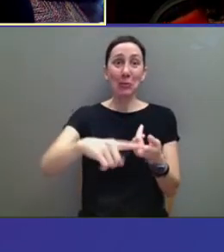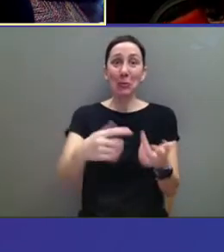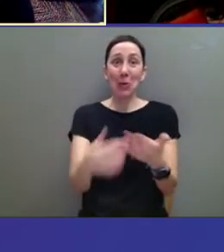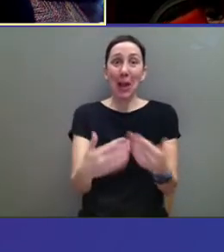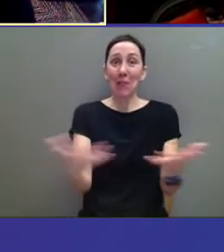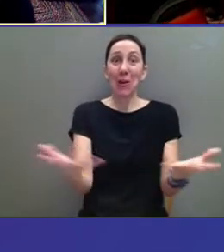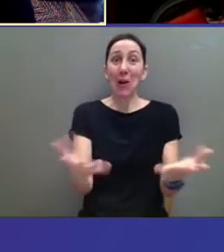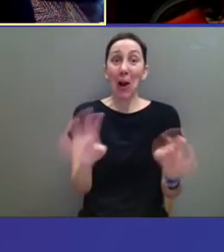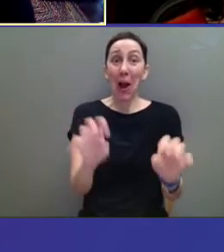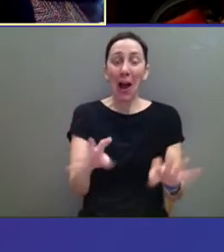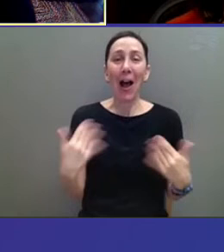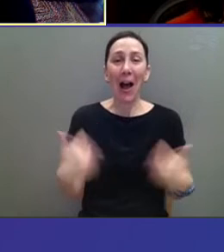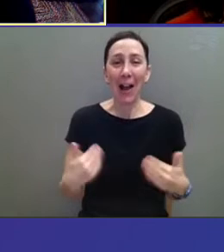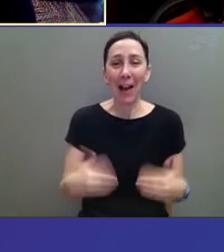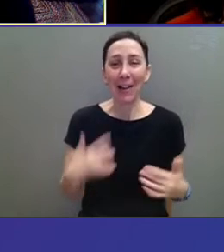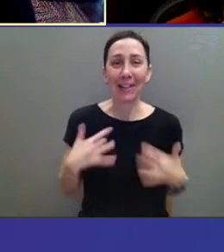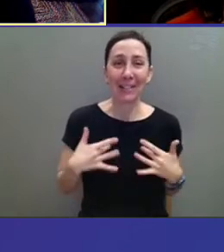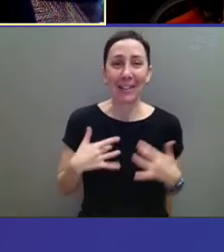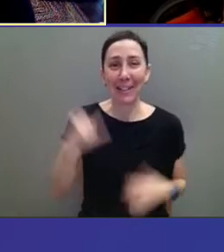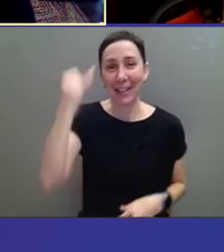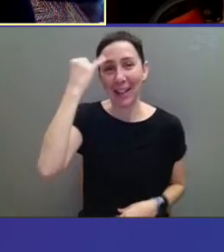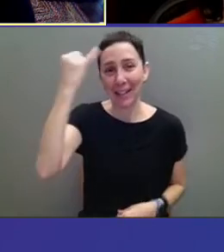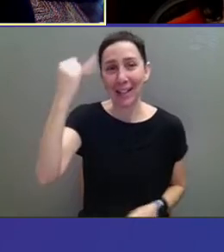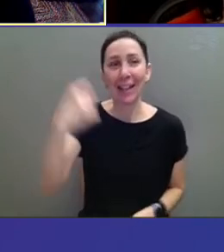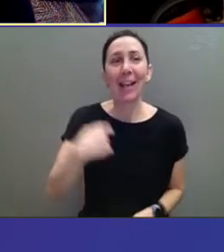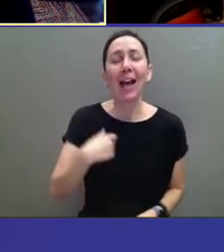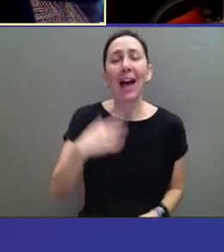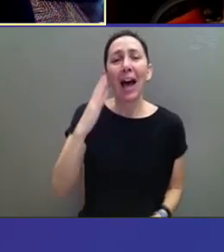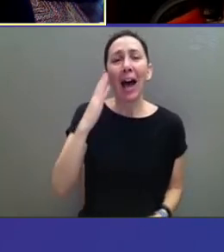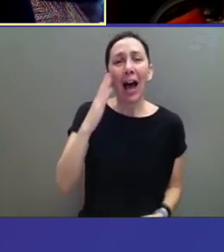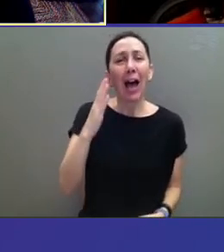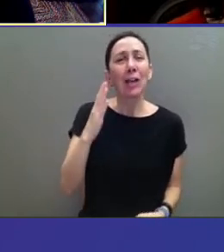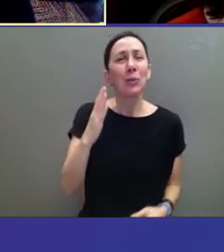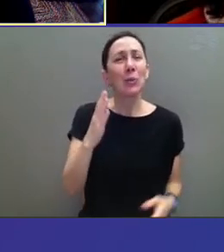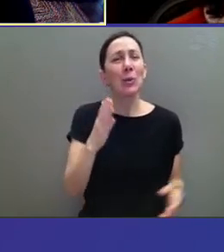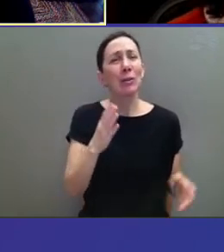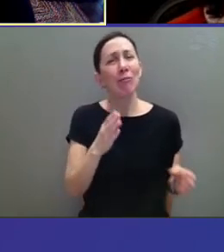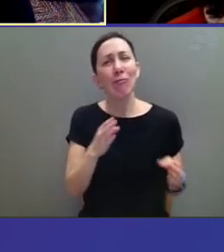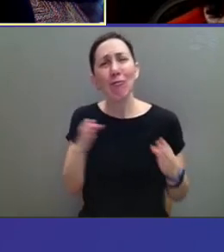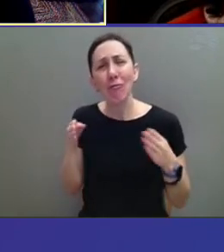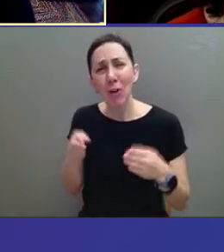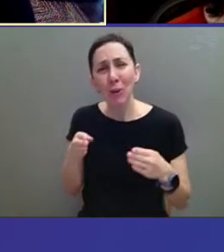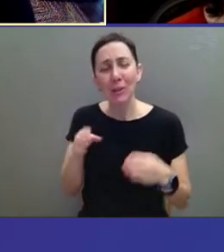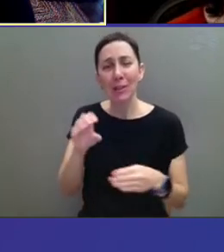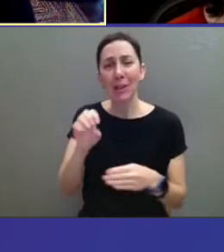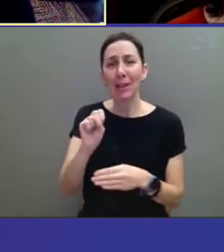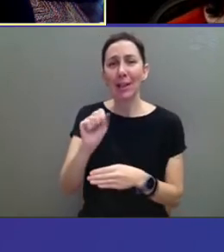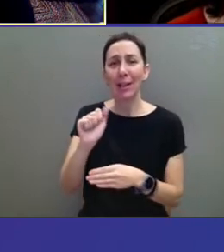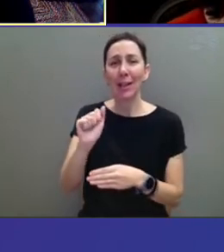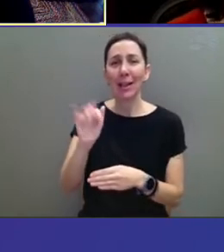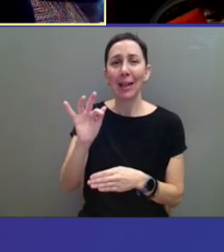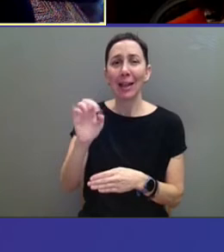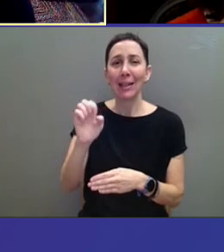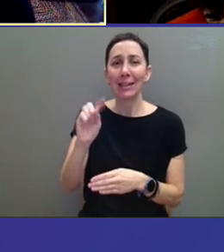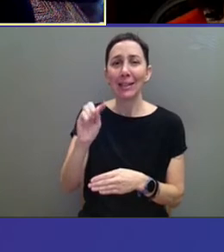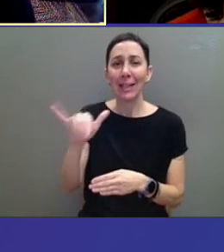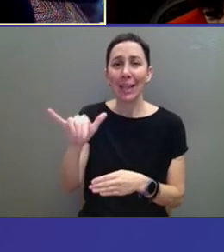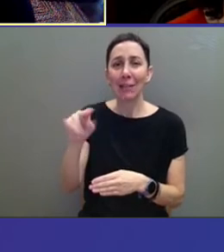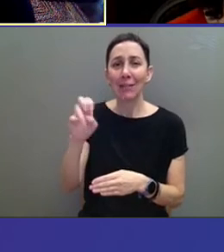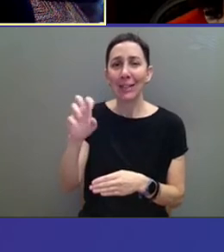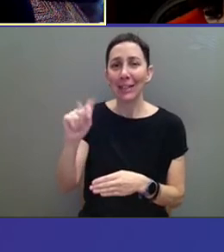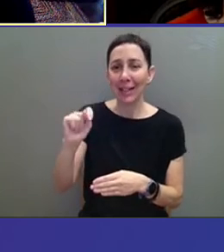question. I think I would lean into this safety net that we just talked about, and think